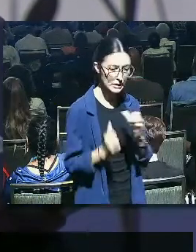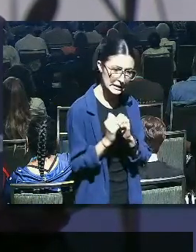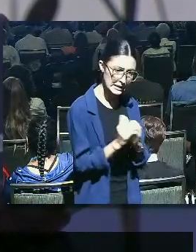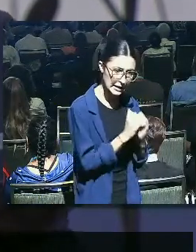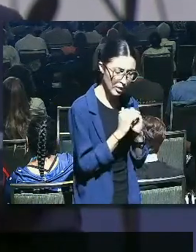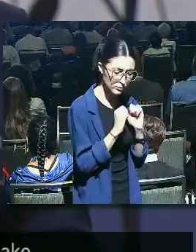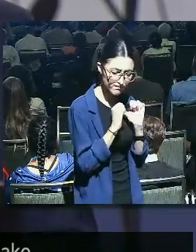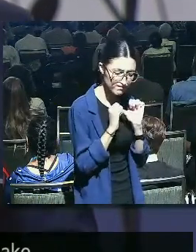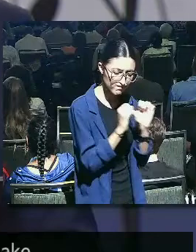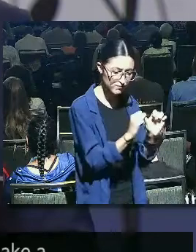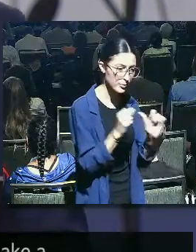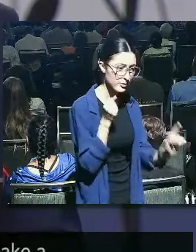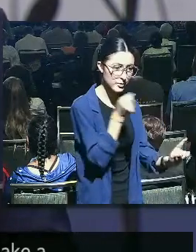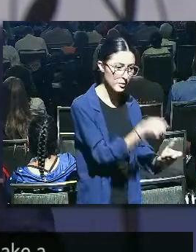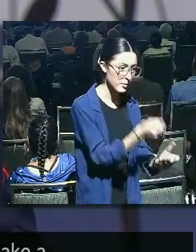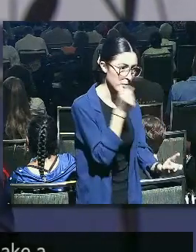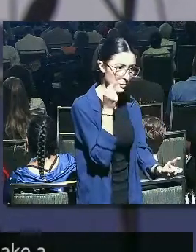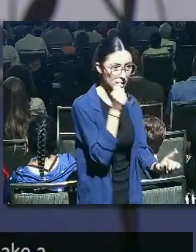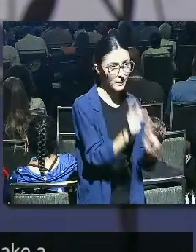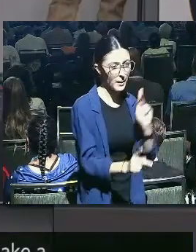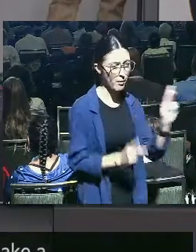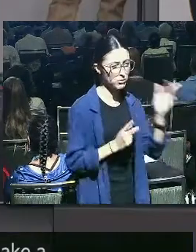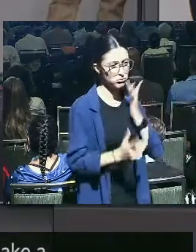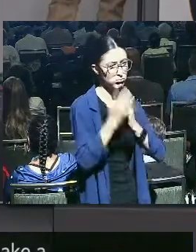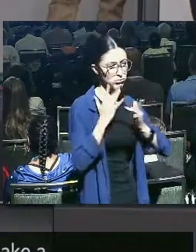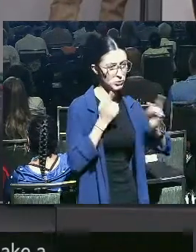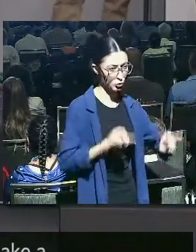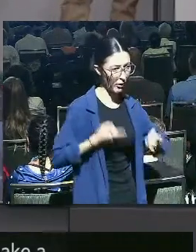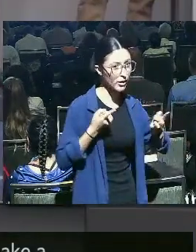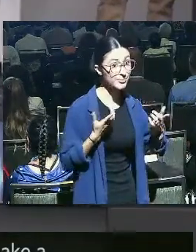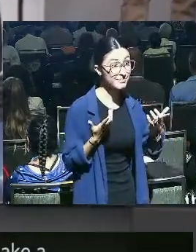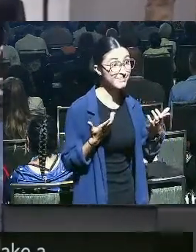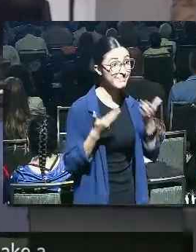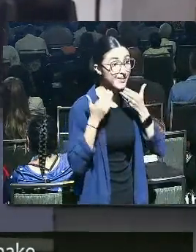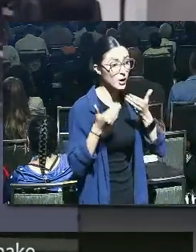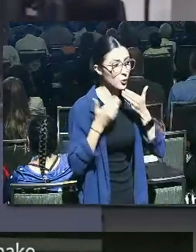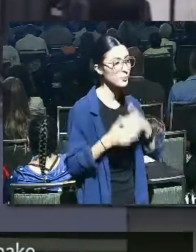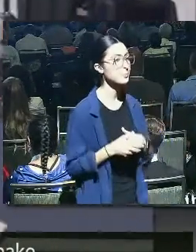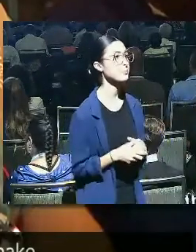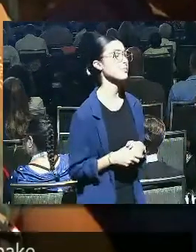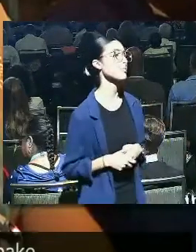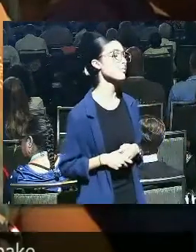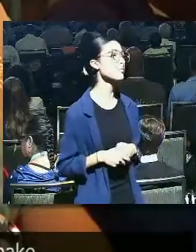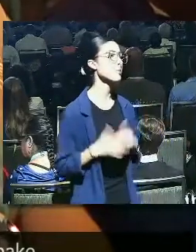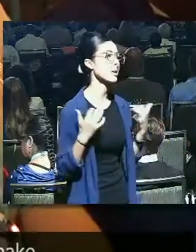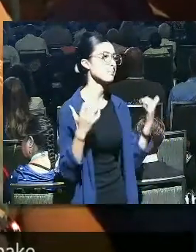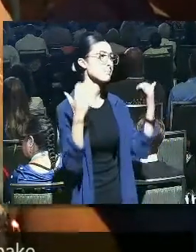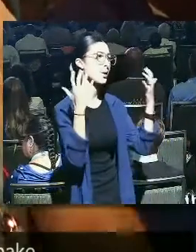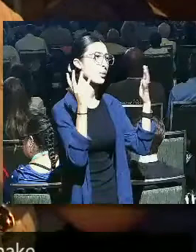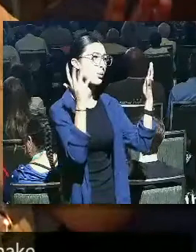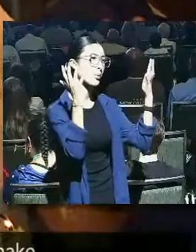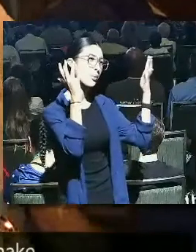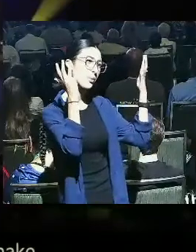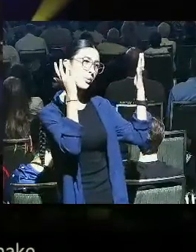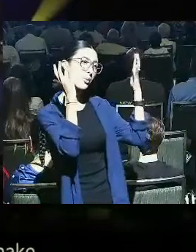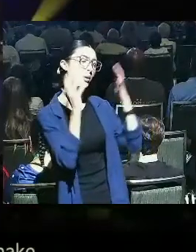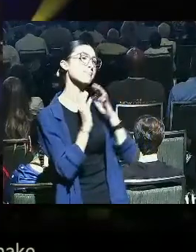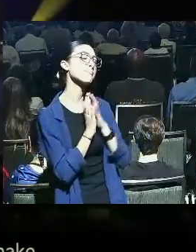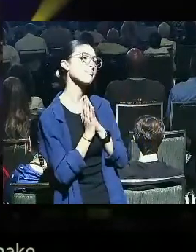for those in need. Thank you.